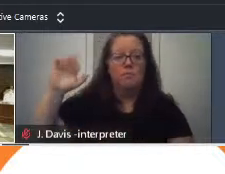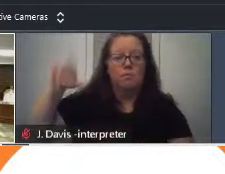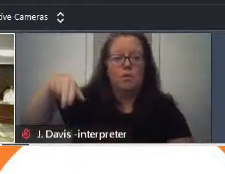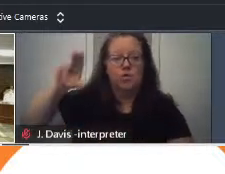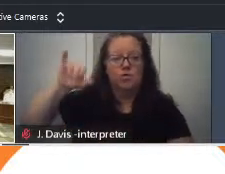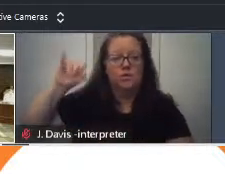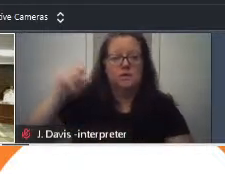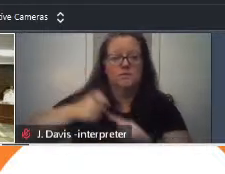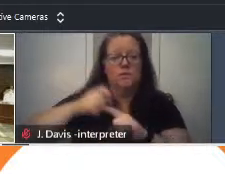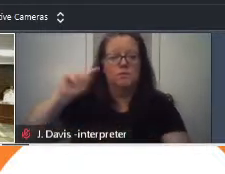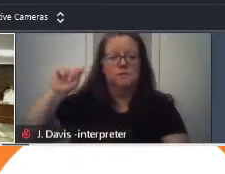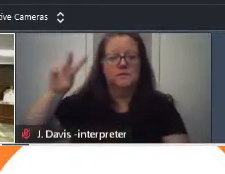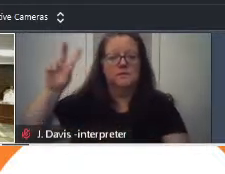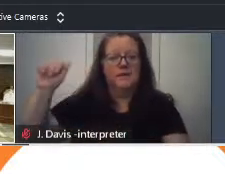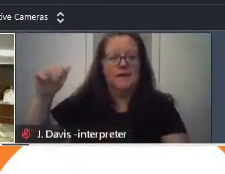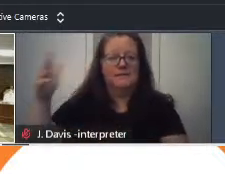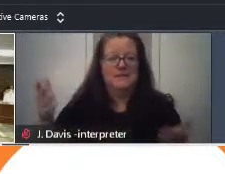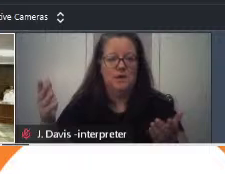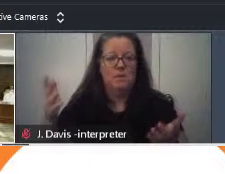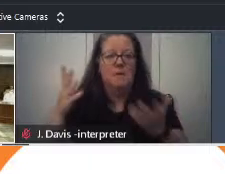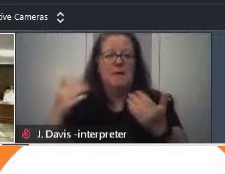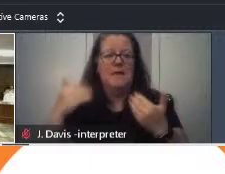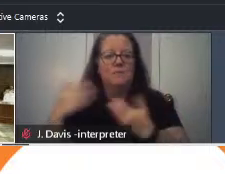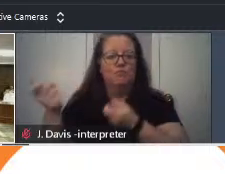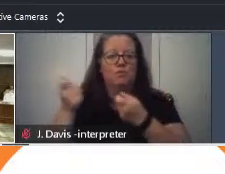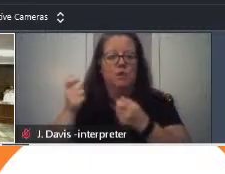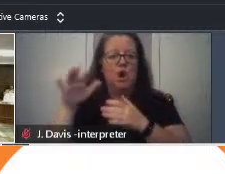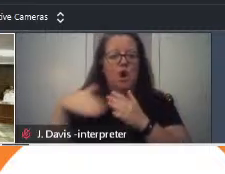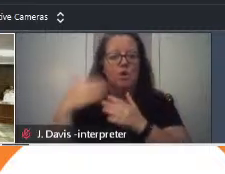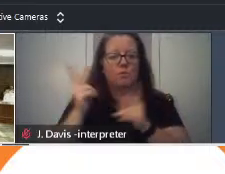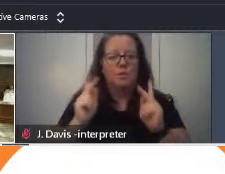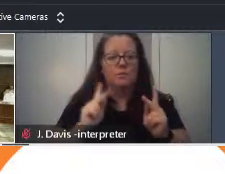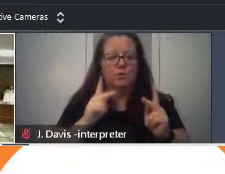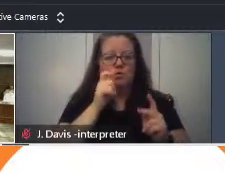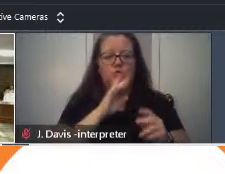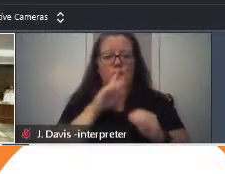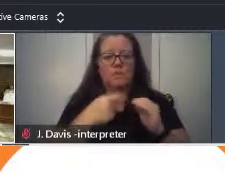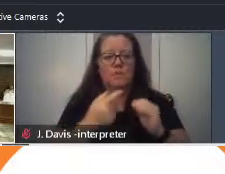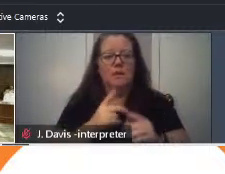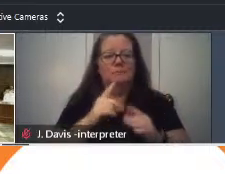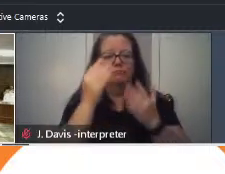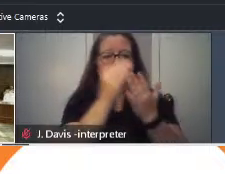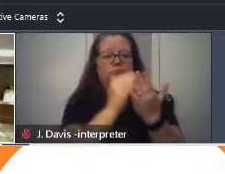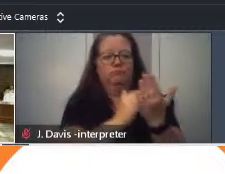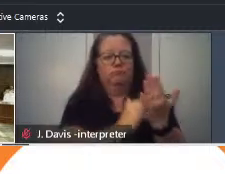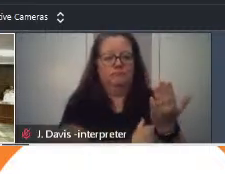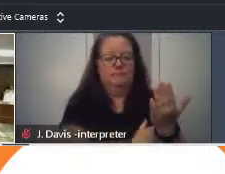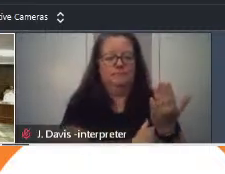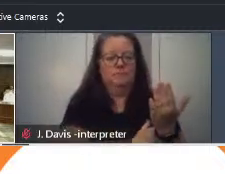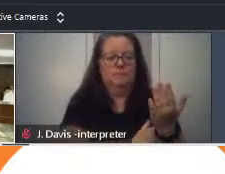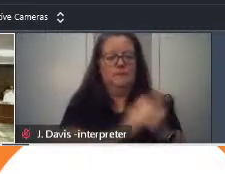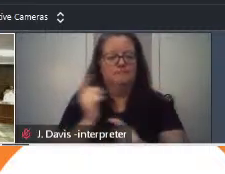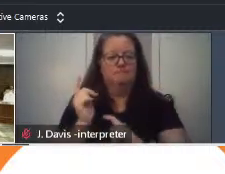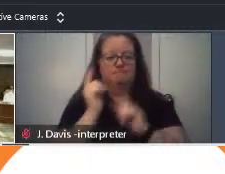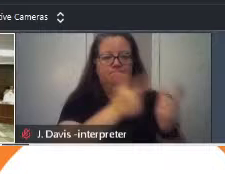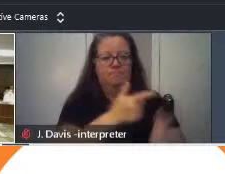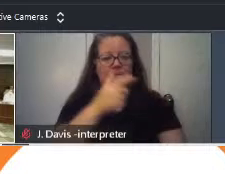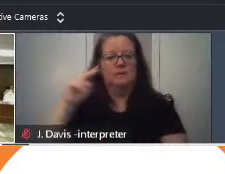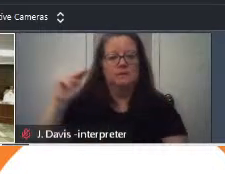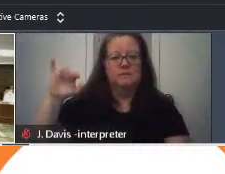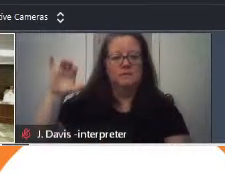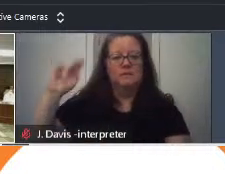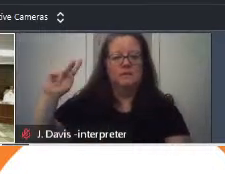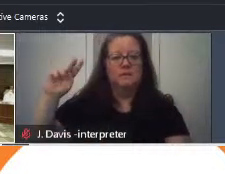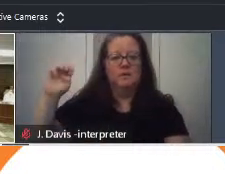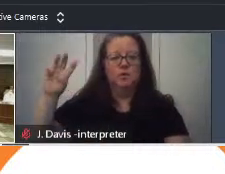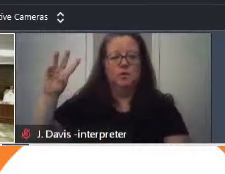TVA. He may have some others here to talk about their piece of this particular agenda item. So I'm gonna turn it over to Nick Newman, and I ask him to kick it